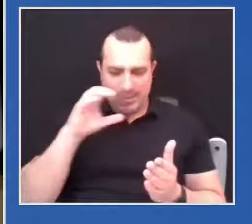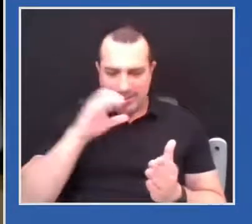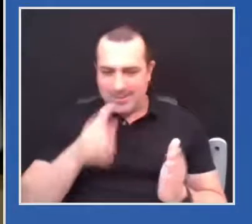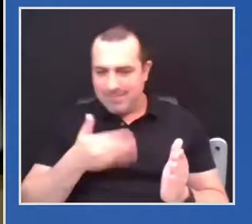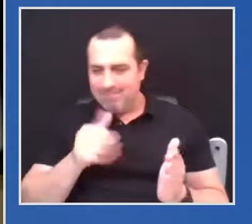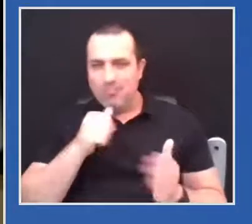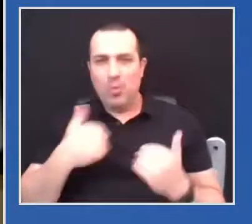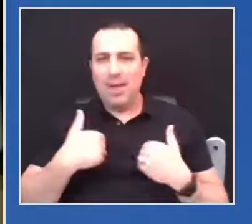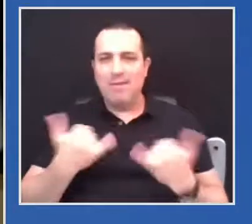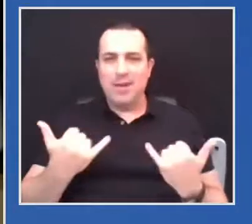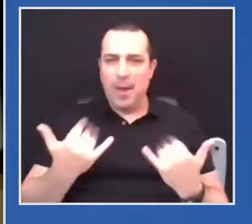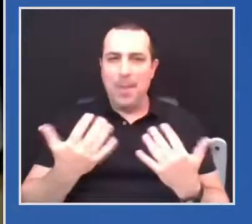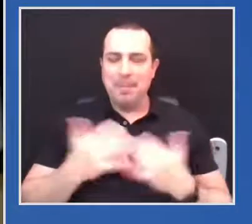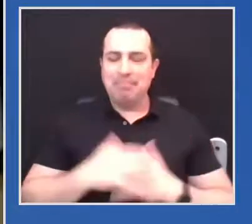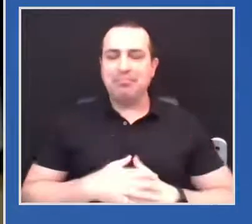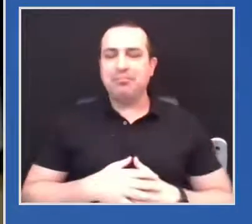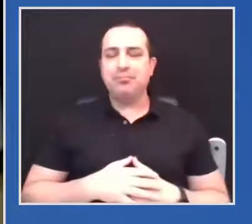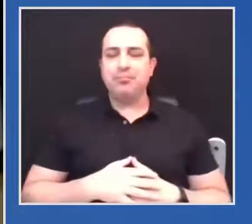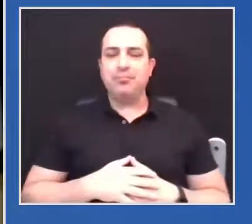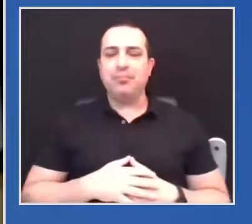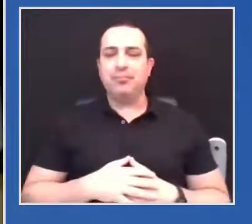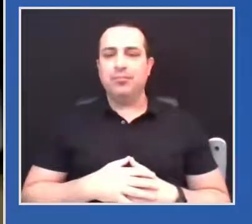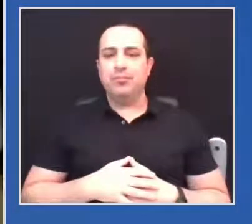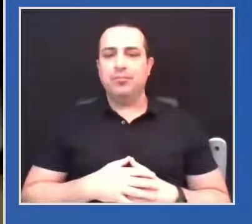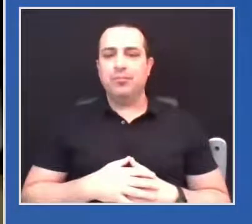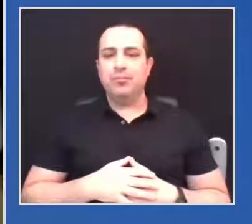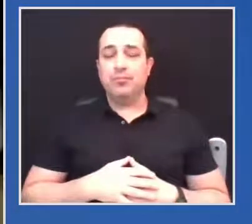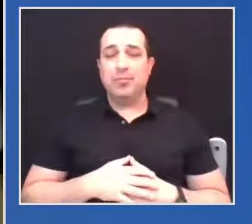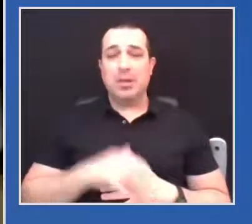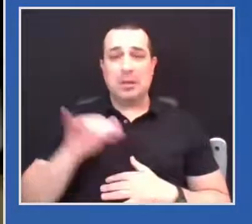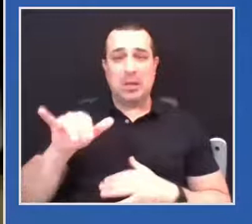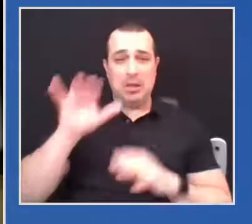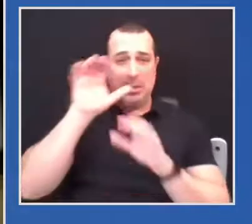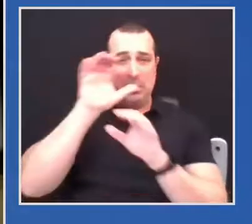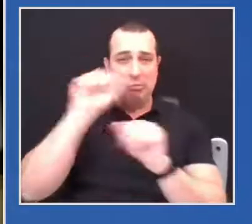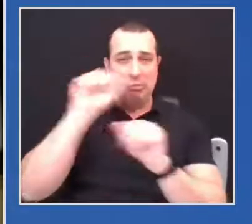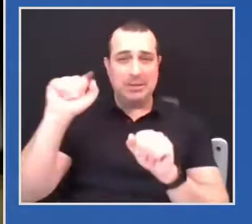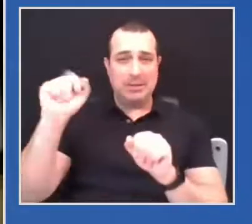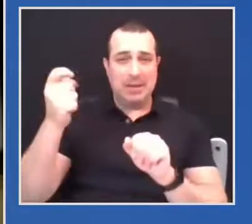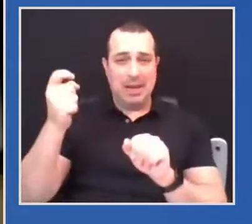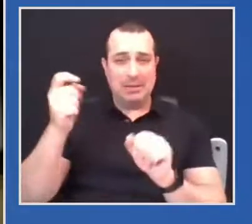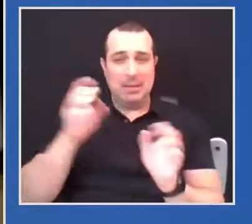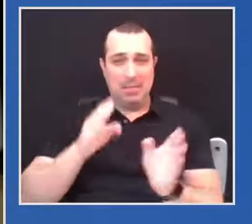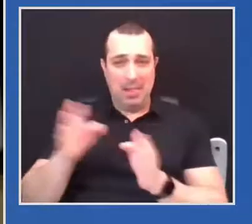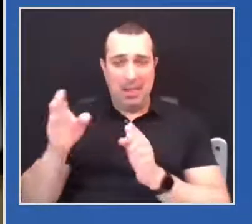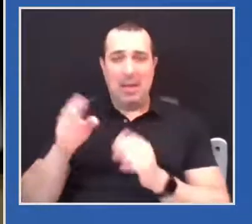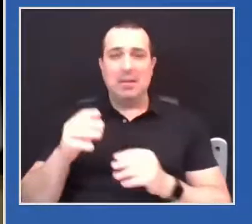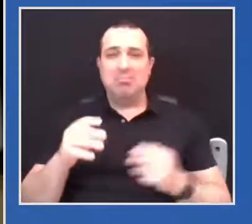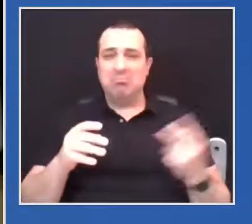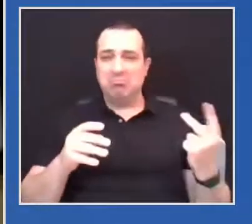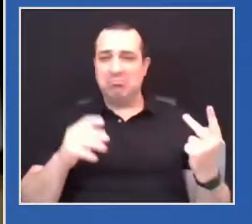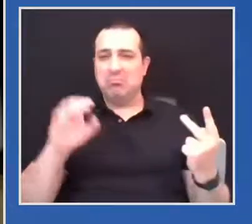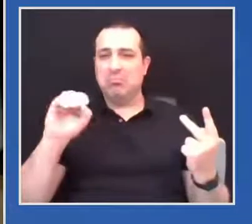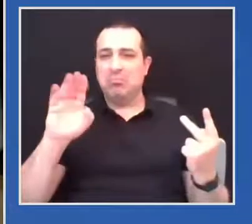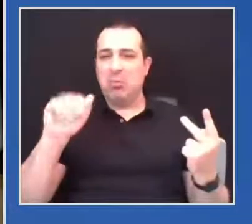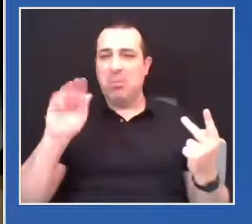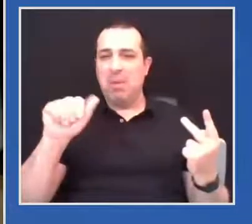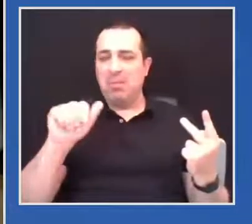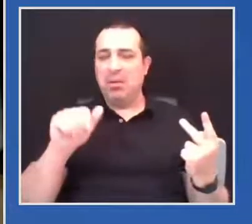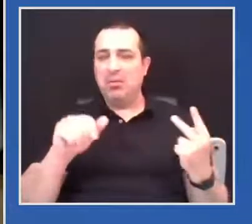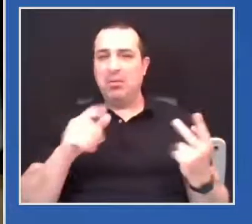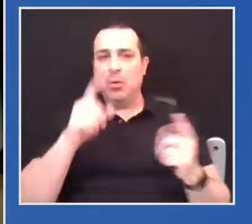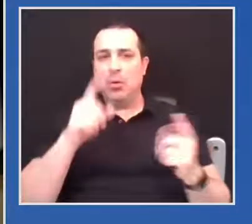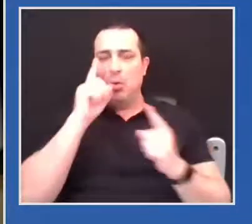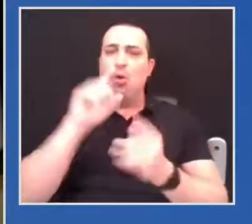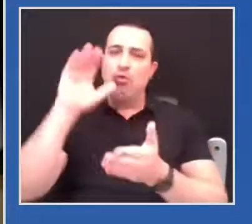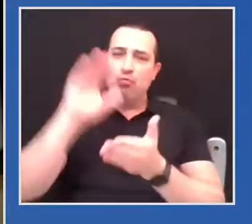We went ahead, the president's tax plan, Brock and I were suggesting we reduce corporate tax from